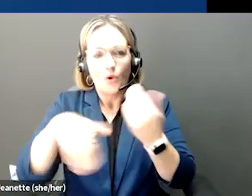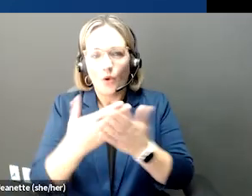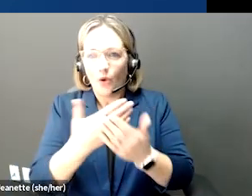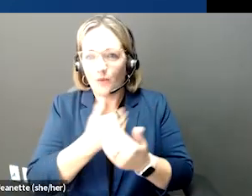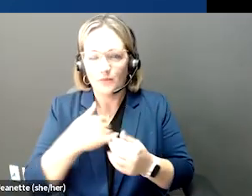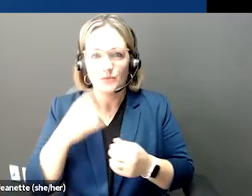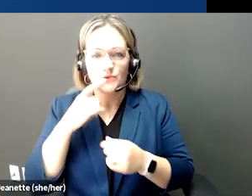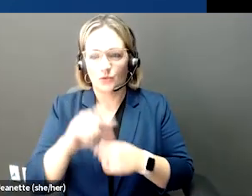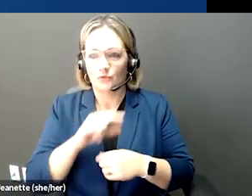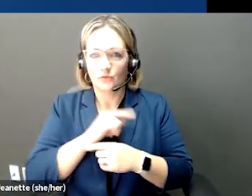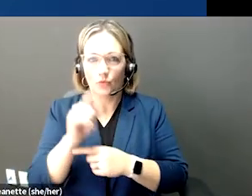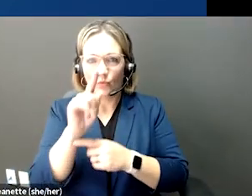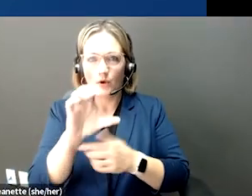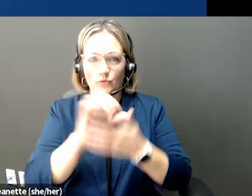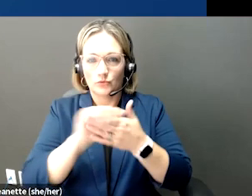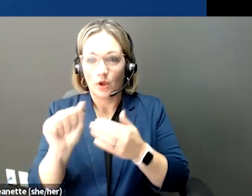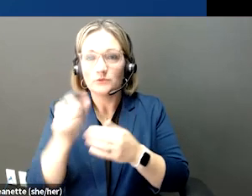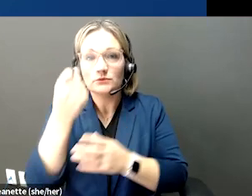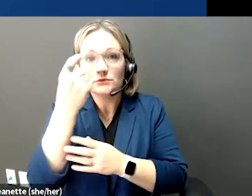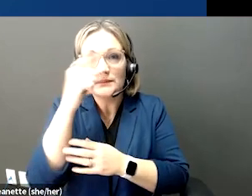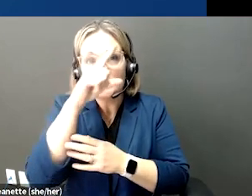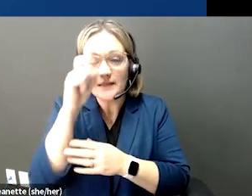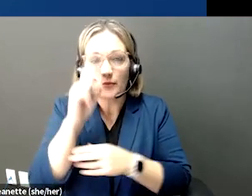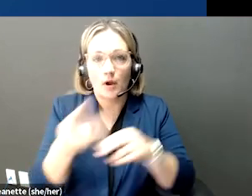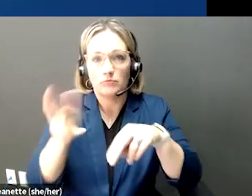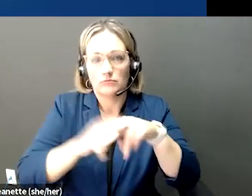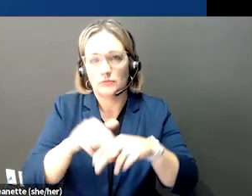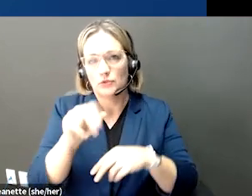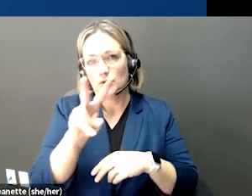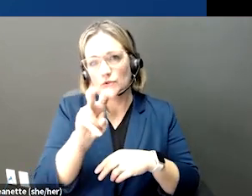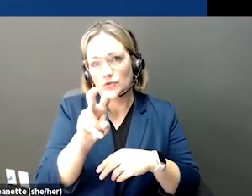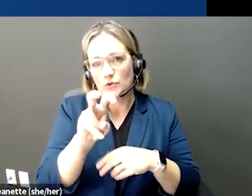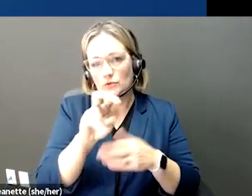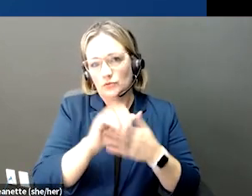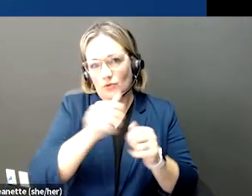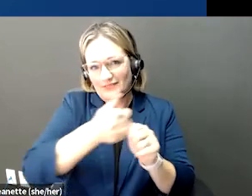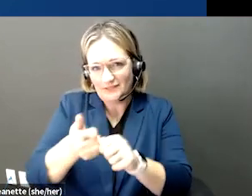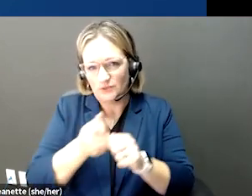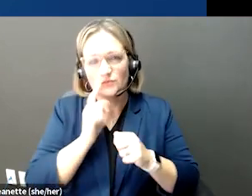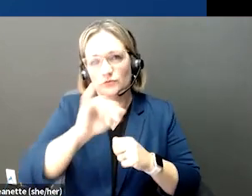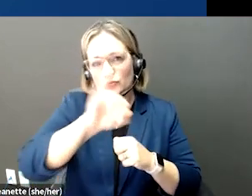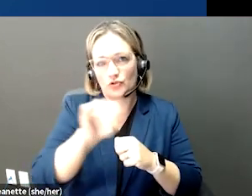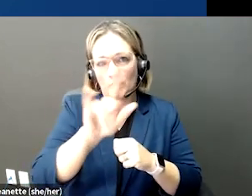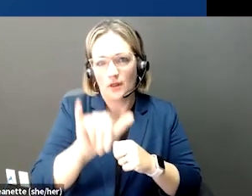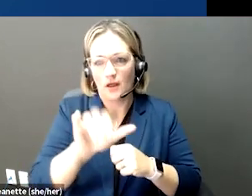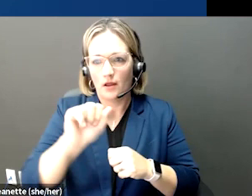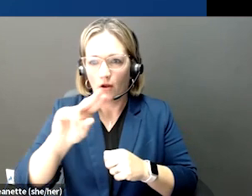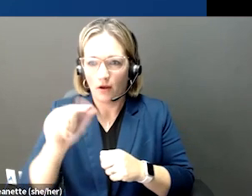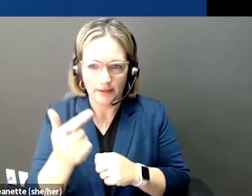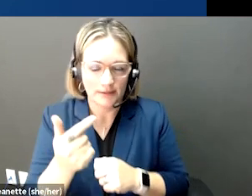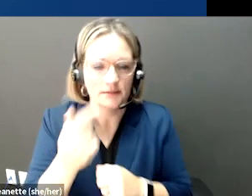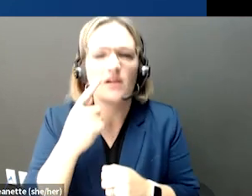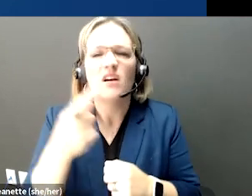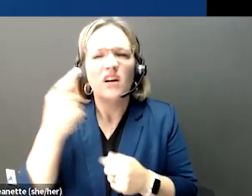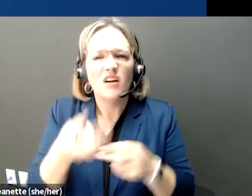except in the summer when everyone is eligible for $200 a month for each of July and August. This is intended to help members cover